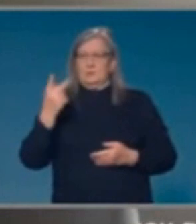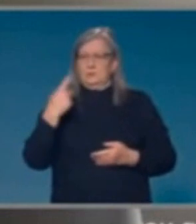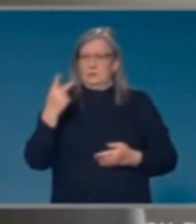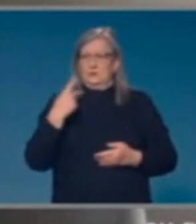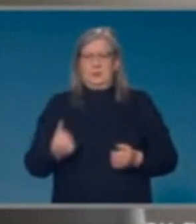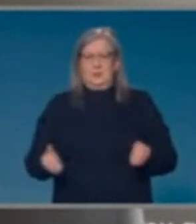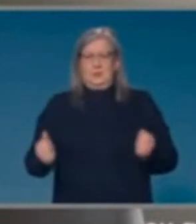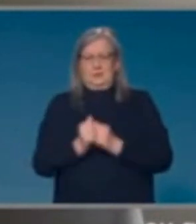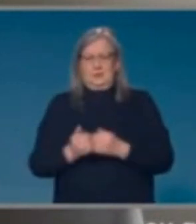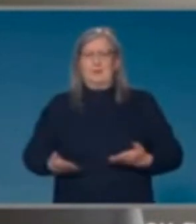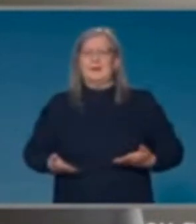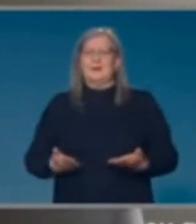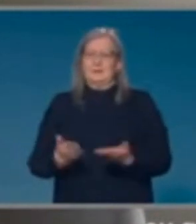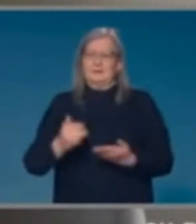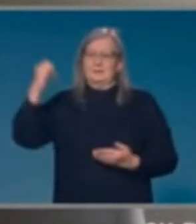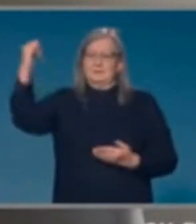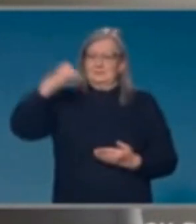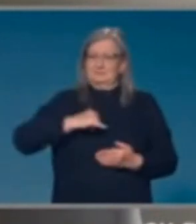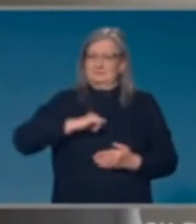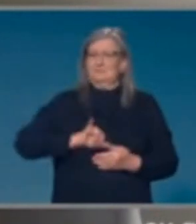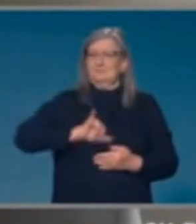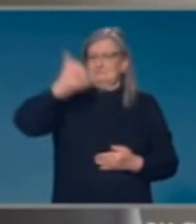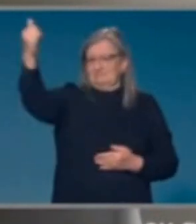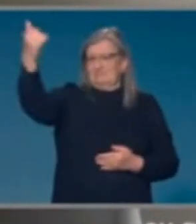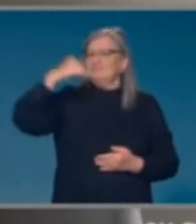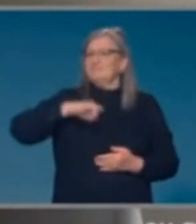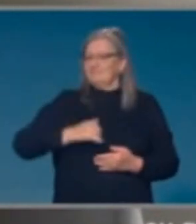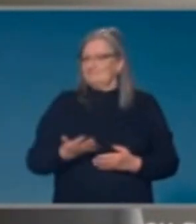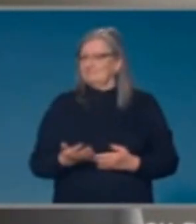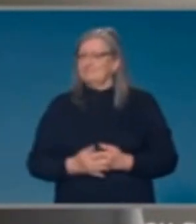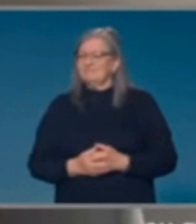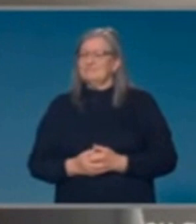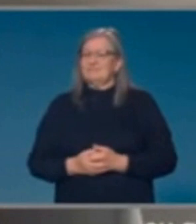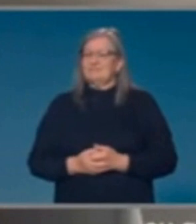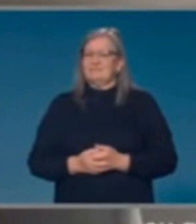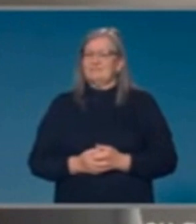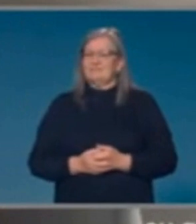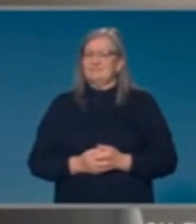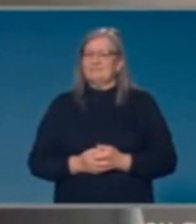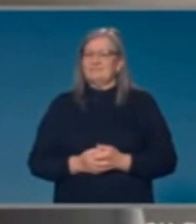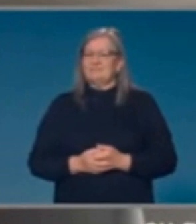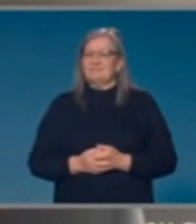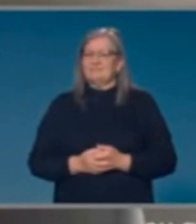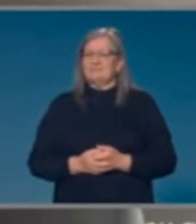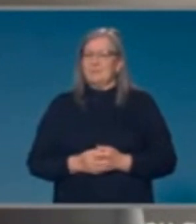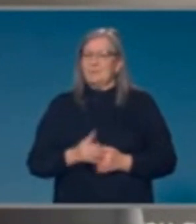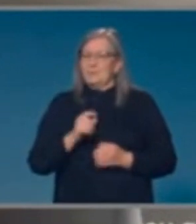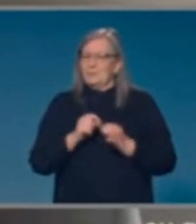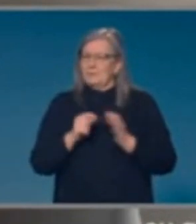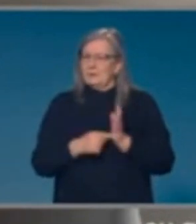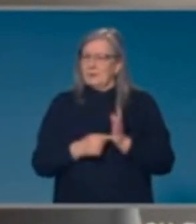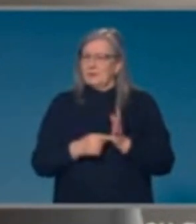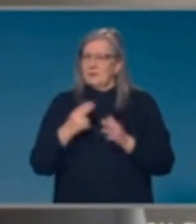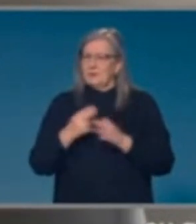with Singapore. So more generally, in terms of international travel, at this point there